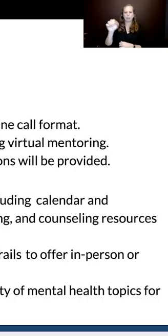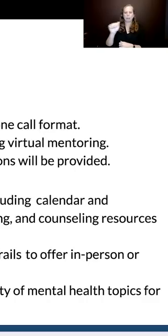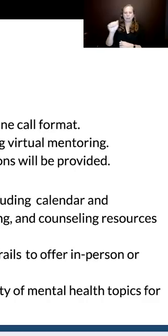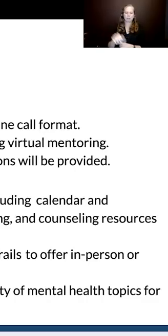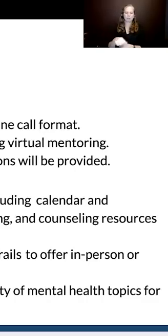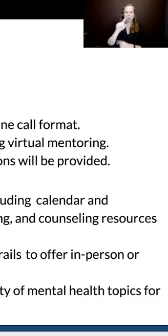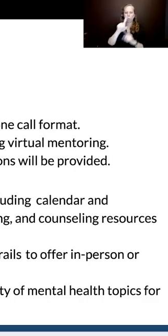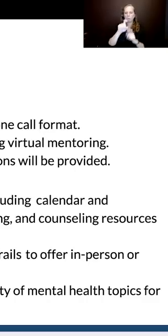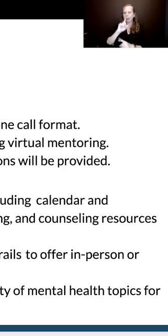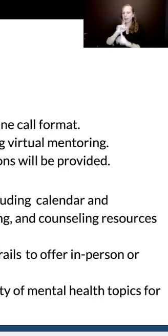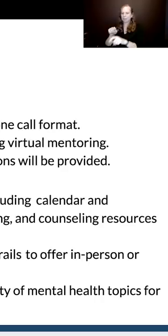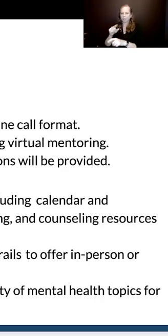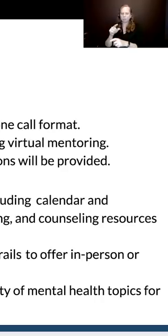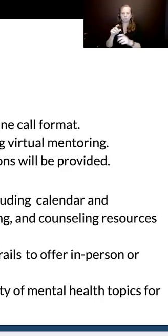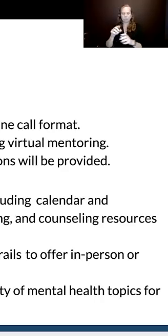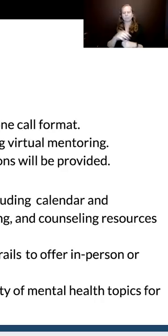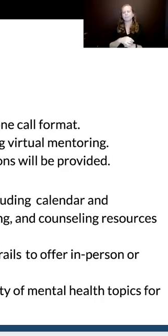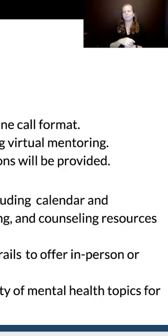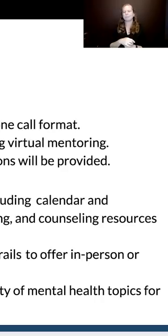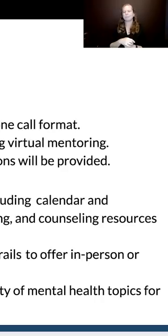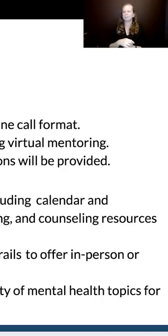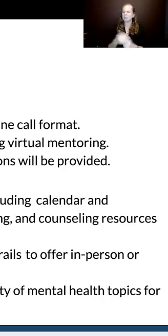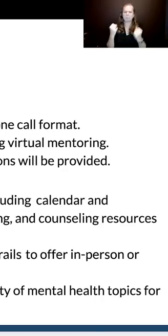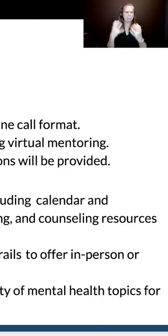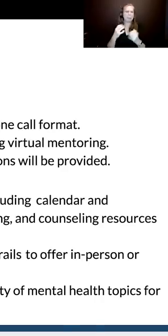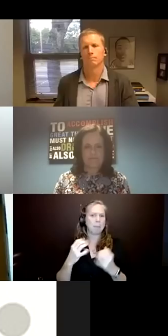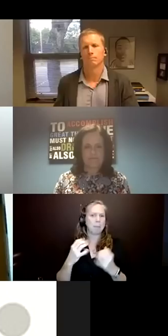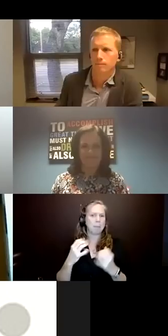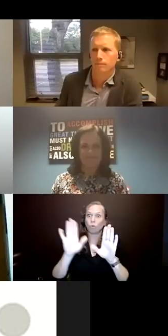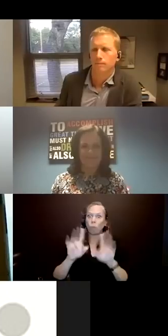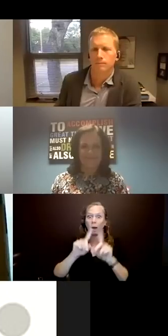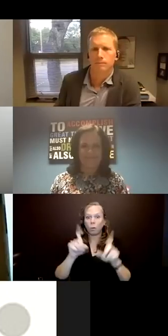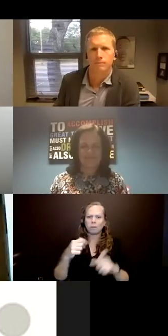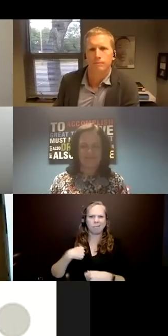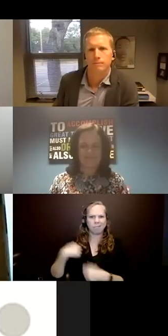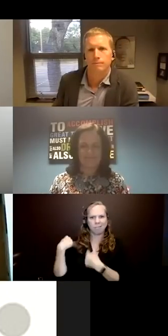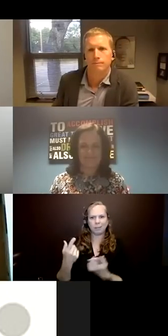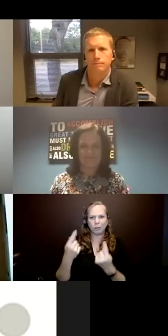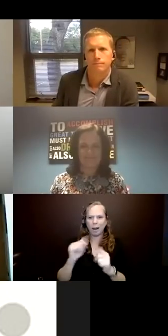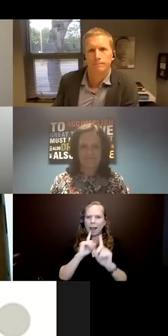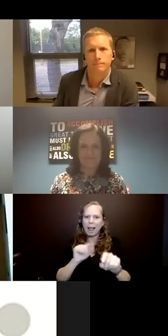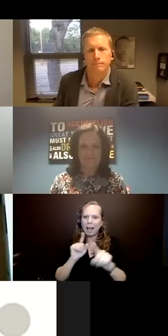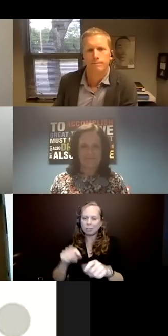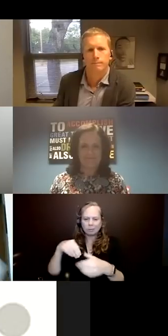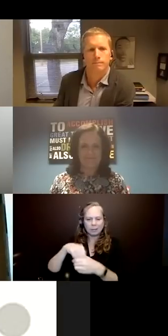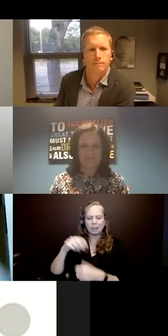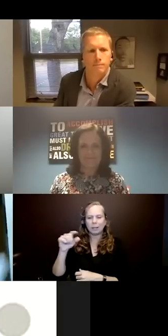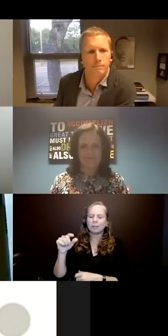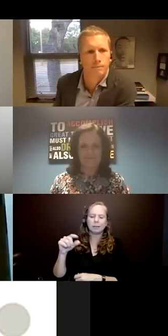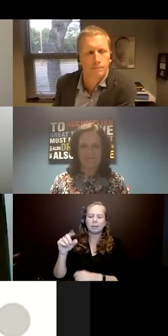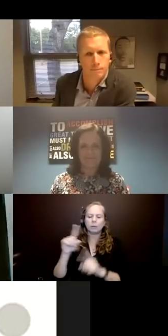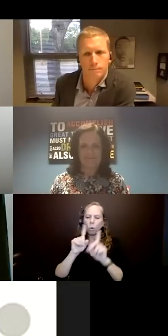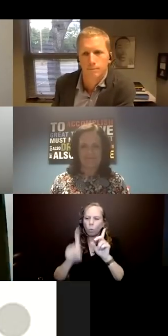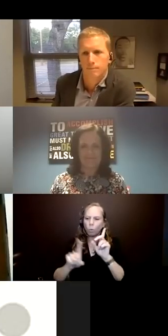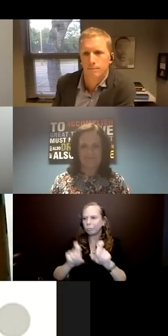Thank you so much, Dr. Grosso. We've got a lot of great questions. I've been trying to answer some of them within the Q&A as we have been